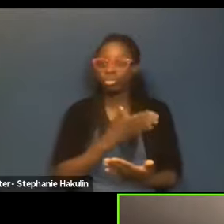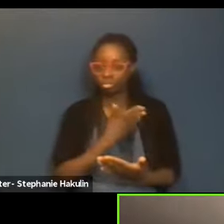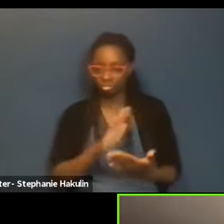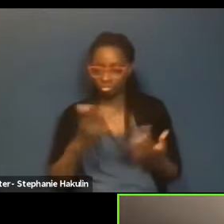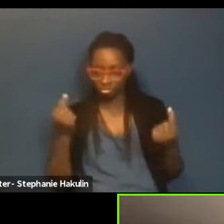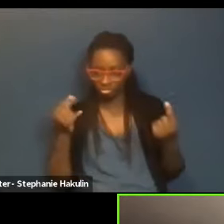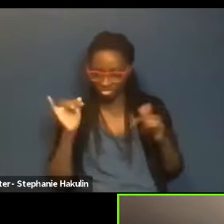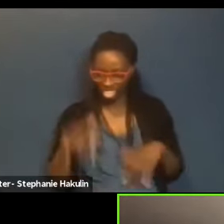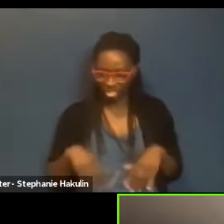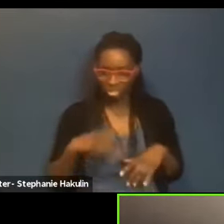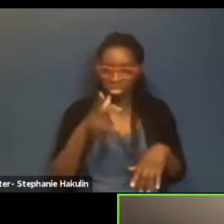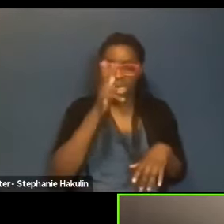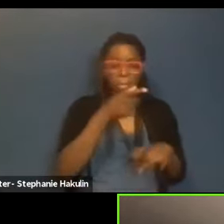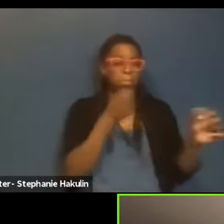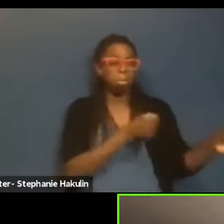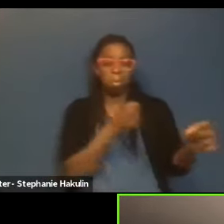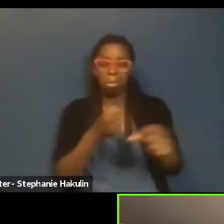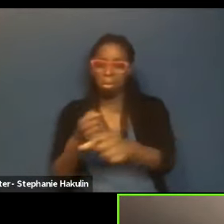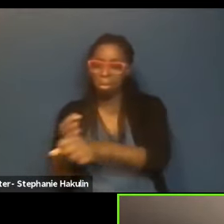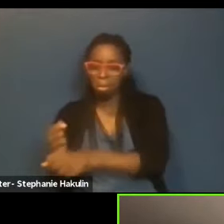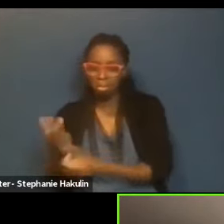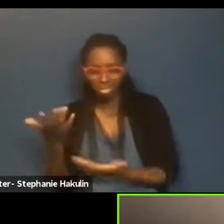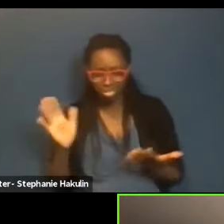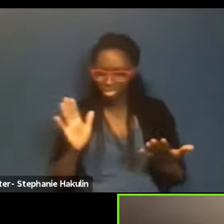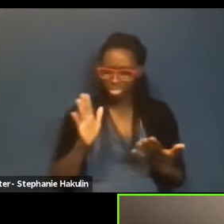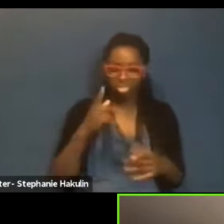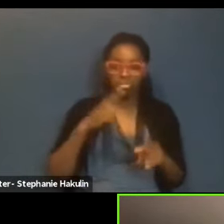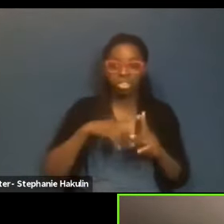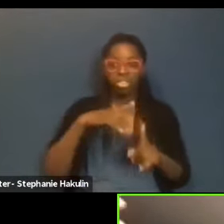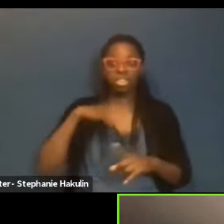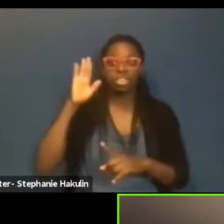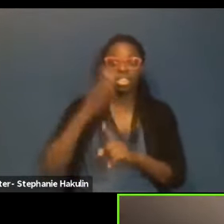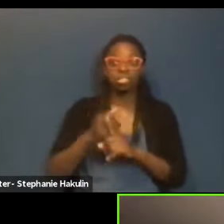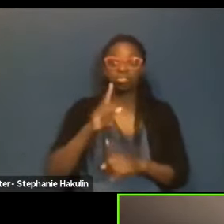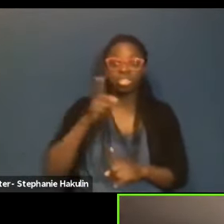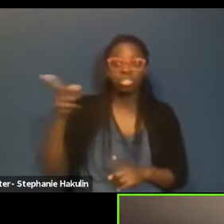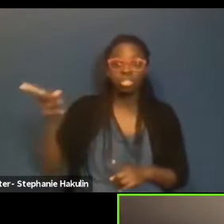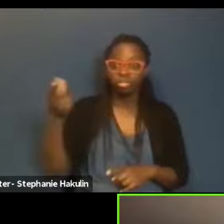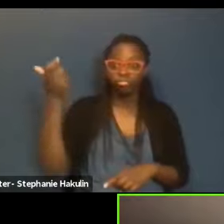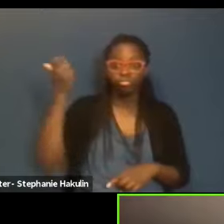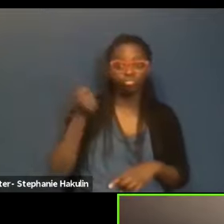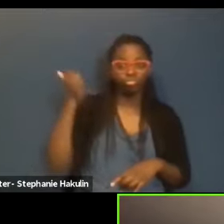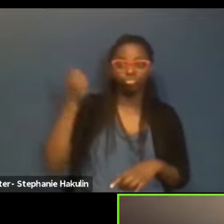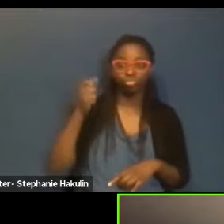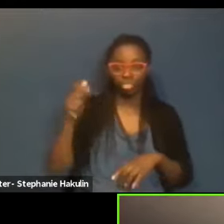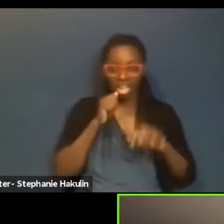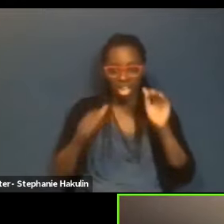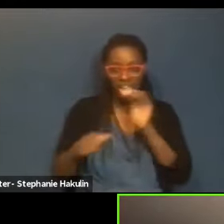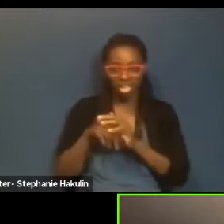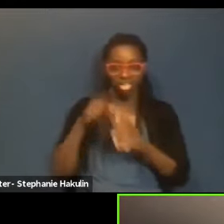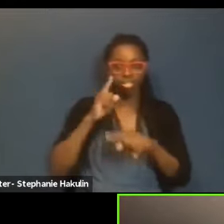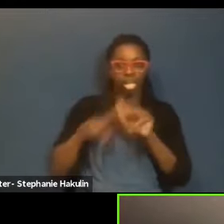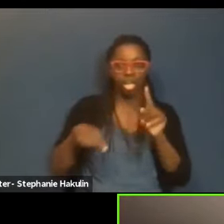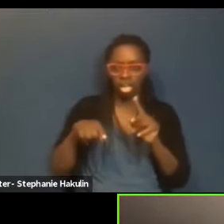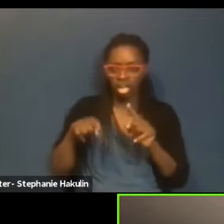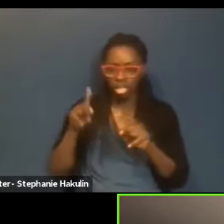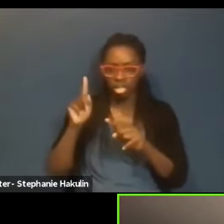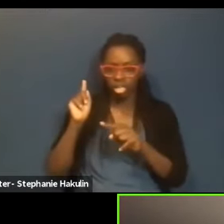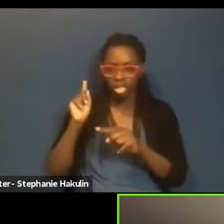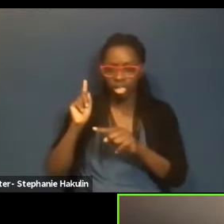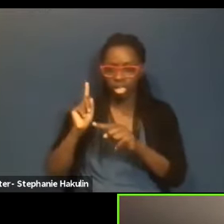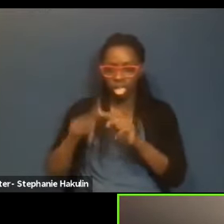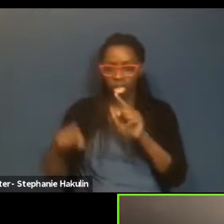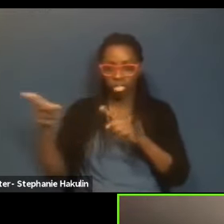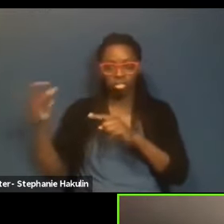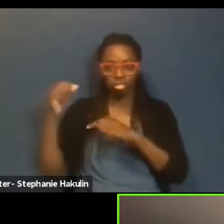sun is basically a welfare queen, just sits there untrustworthy, hides in the dark, can't even look him in the eye. If the sun ran for office in Florida, it'd